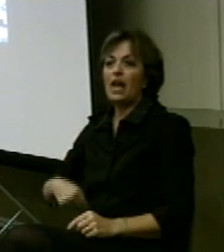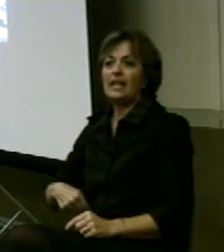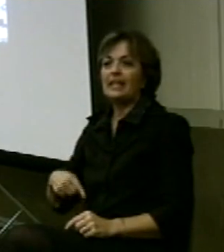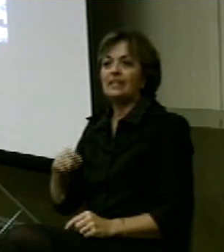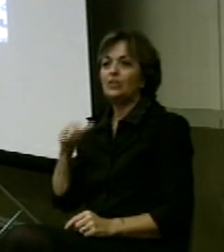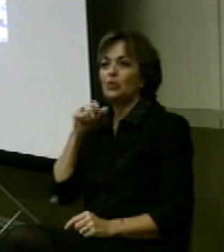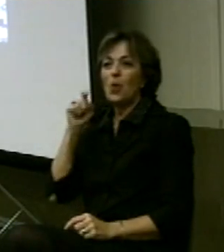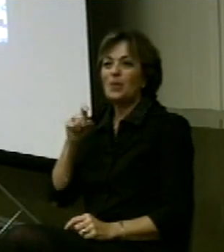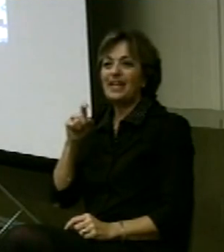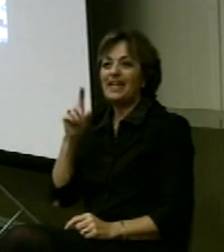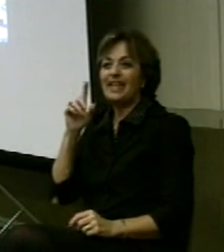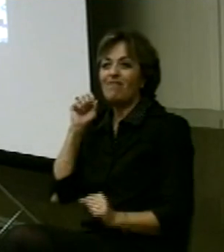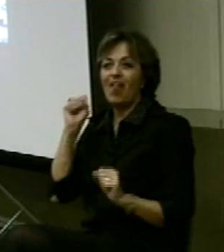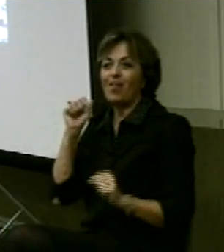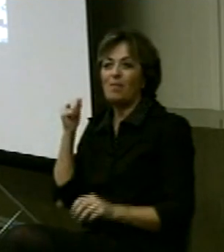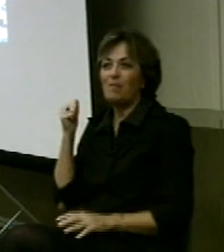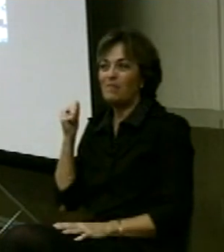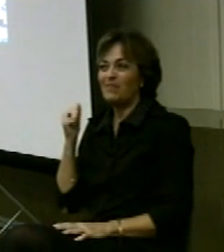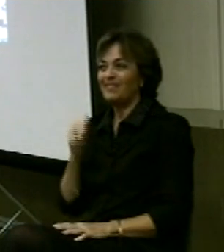the volume.